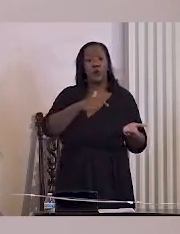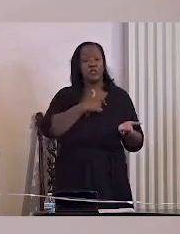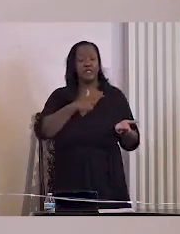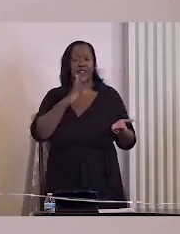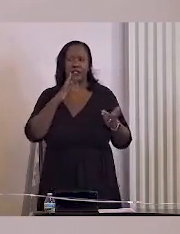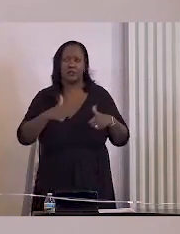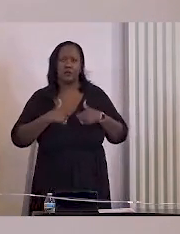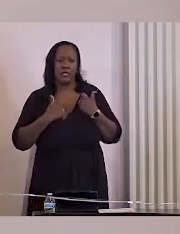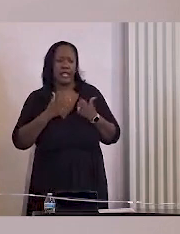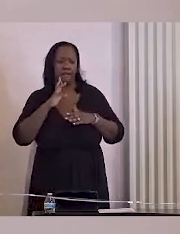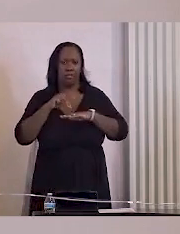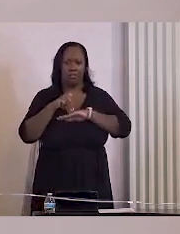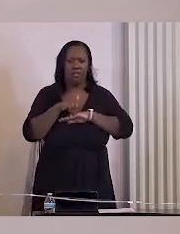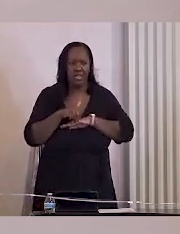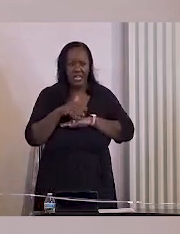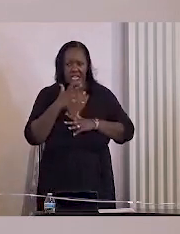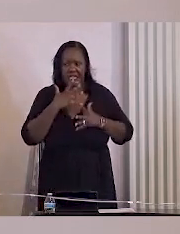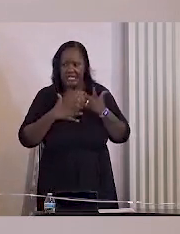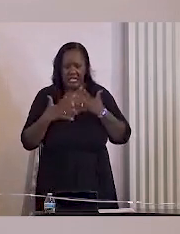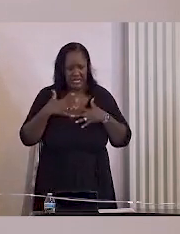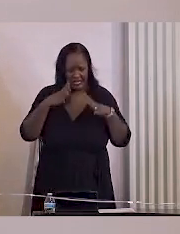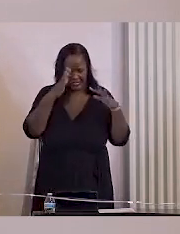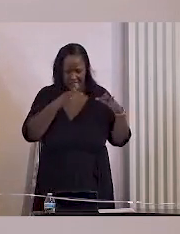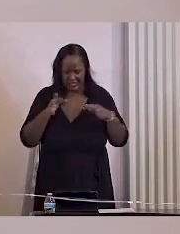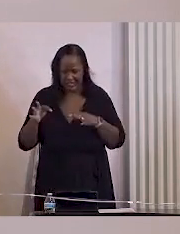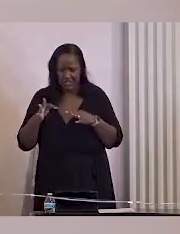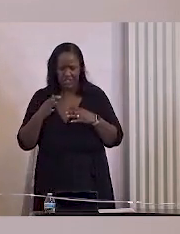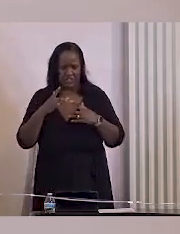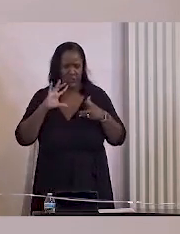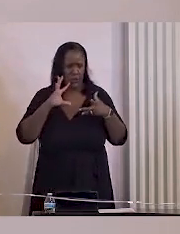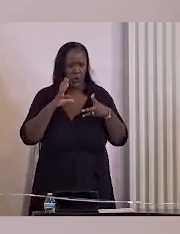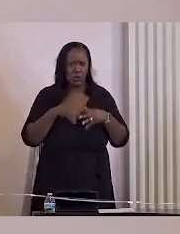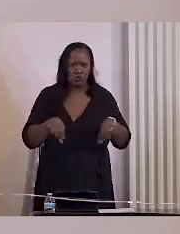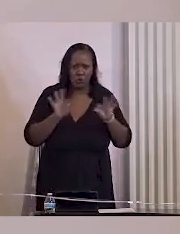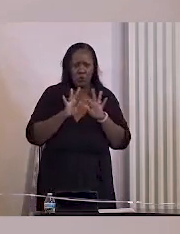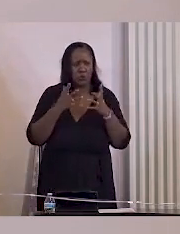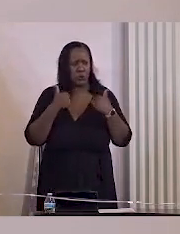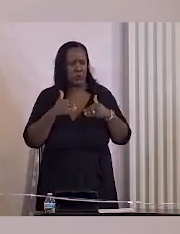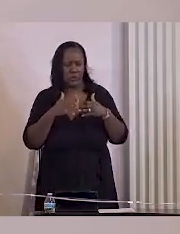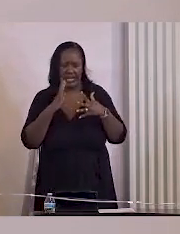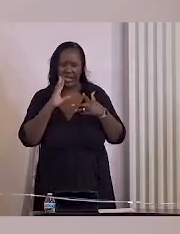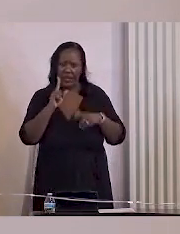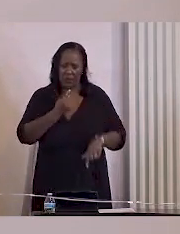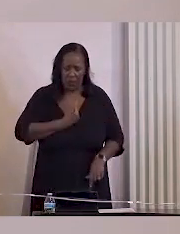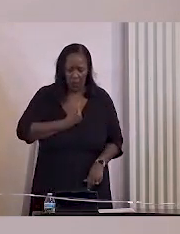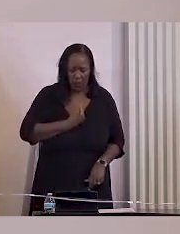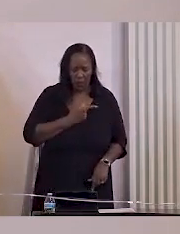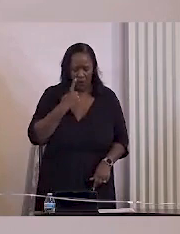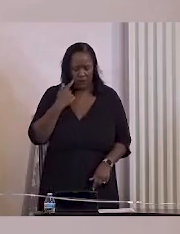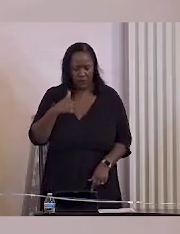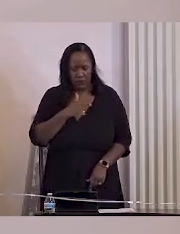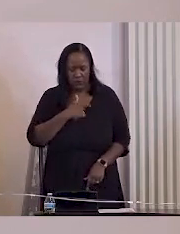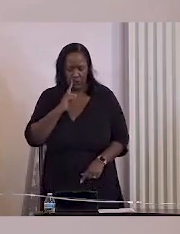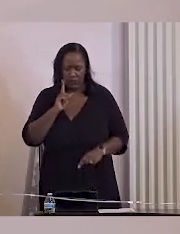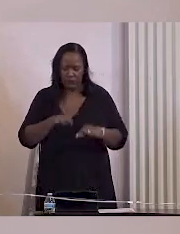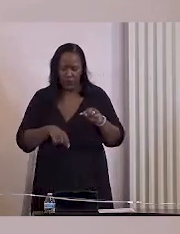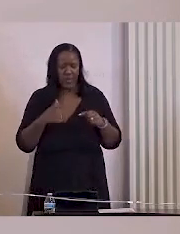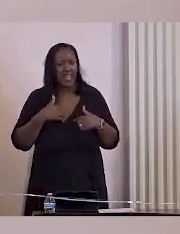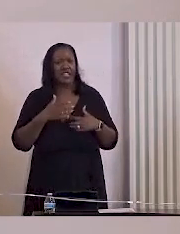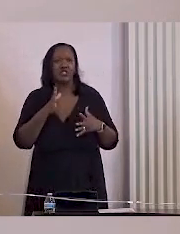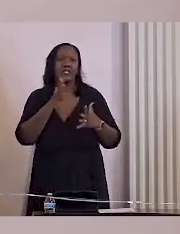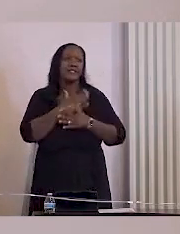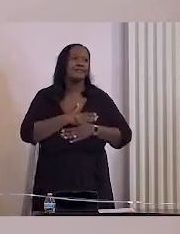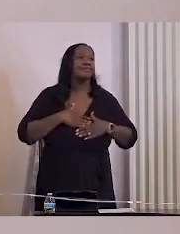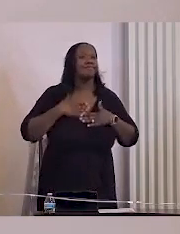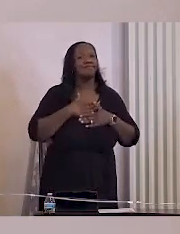decision, crucial and alone. For those of us who cannot indulge the passing dreams of choice, who love in